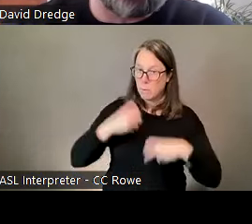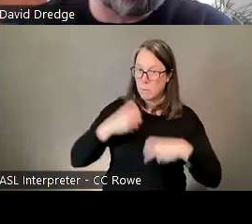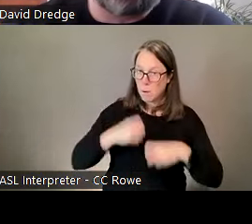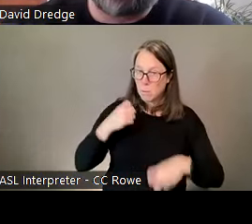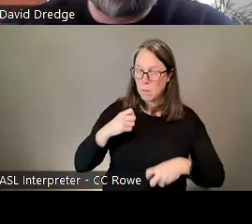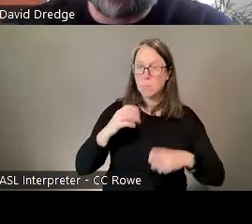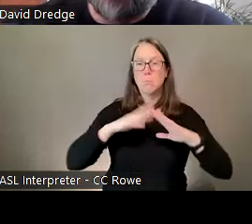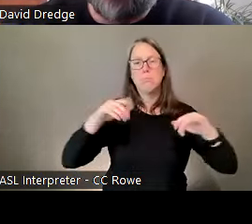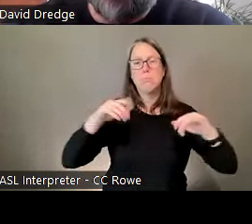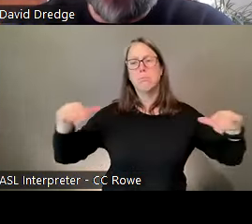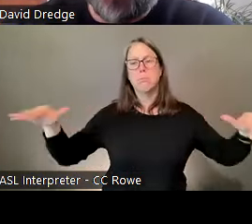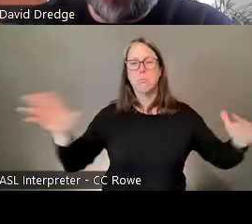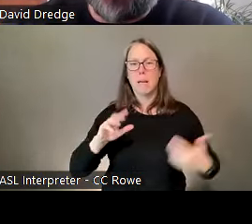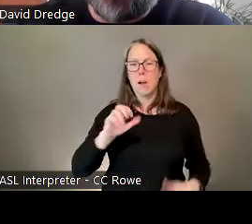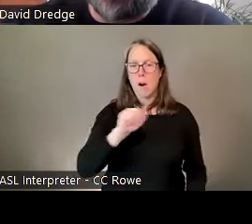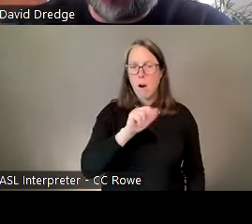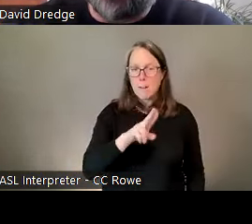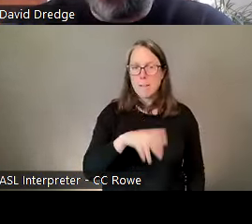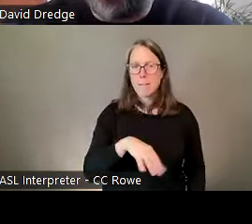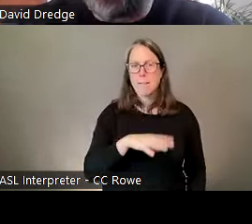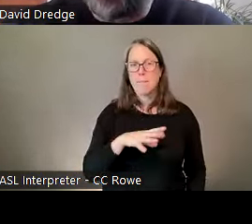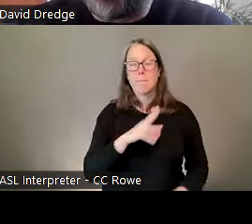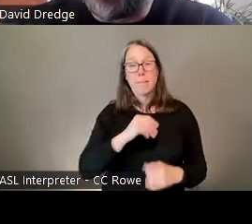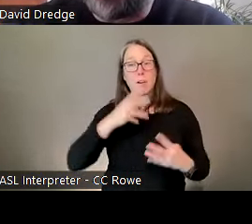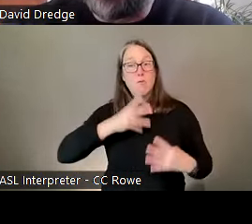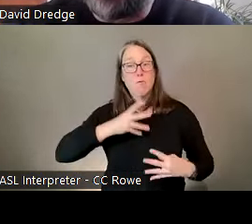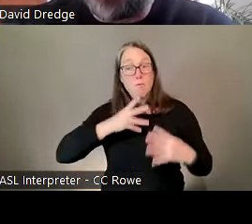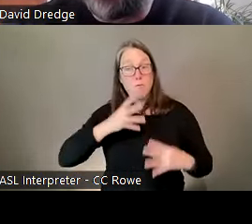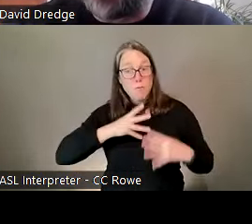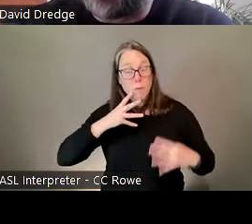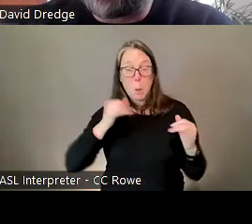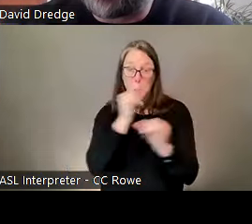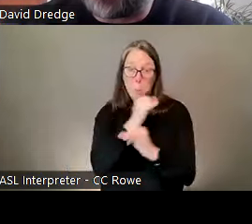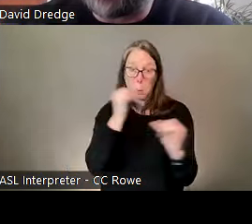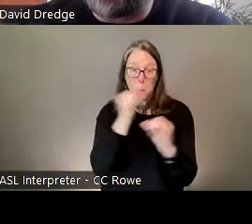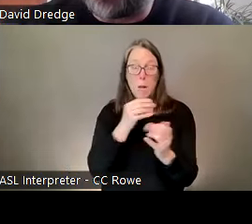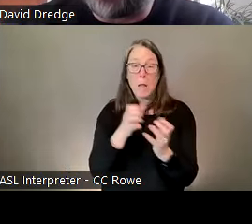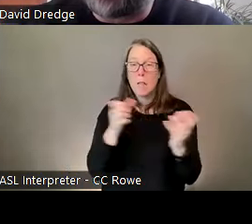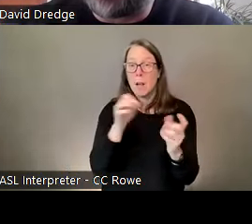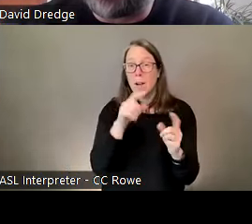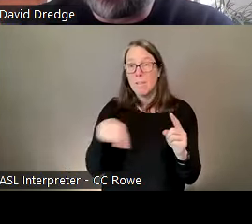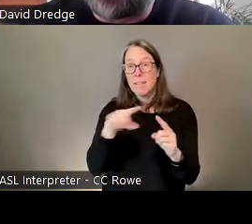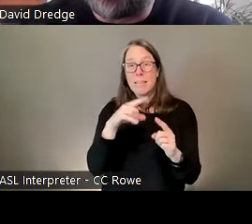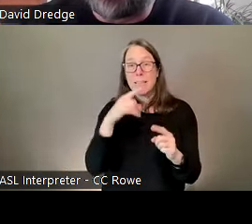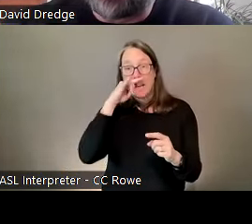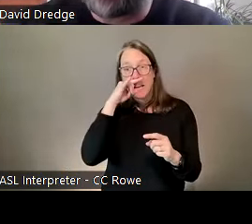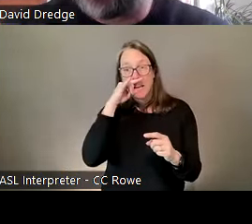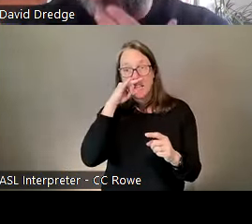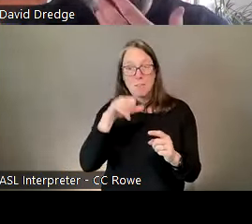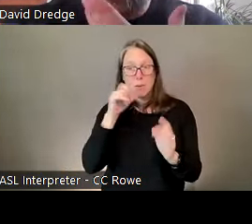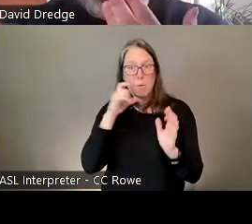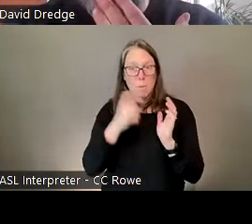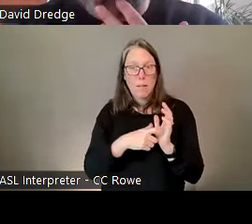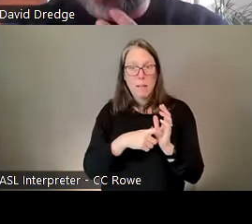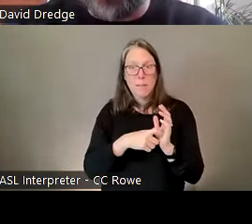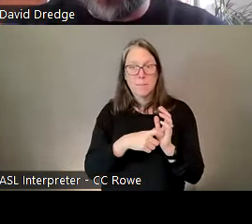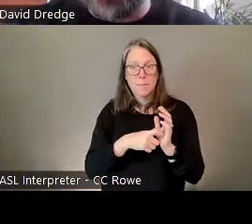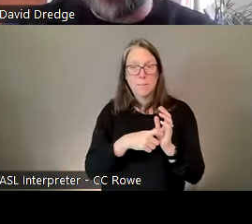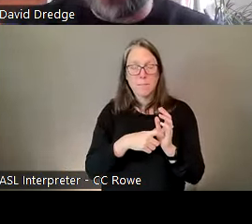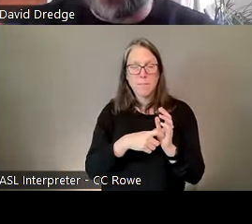things like autism. And drooling is a big one. So a lot of these kids don't handle their